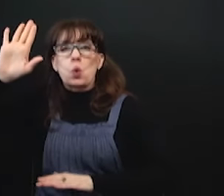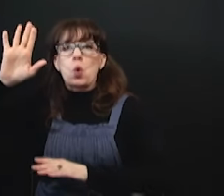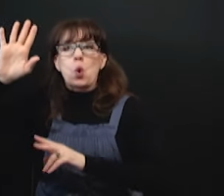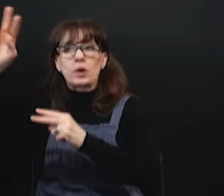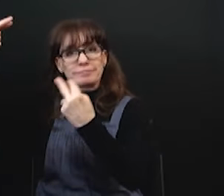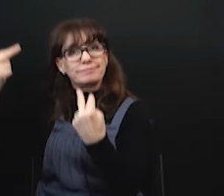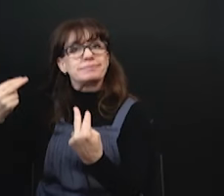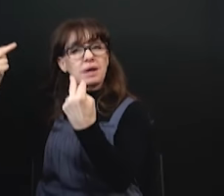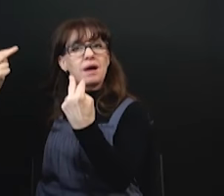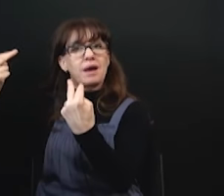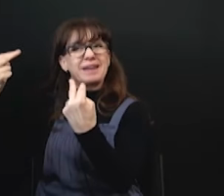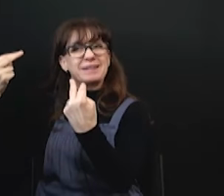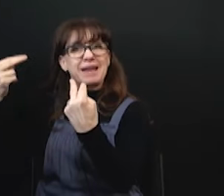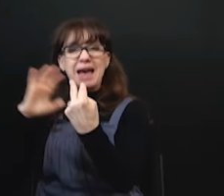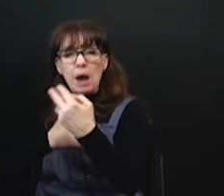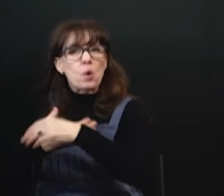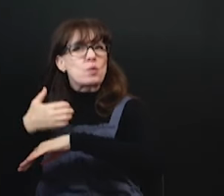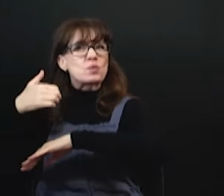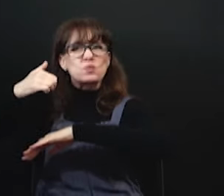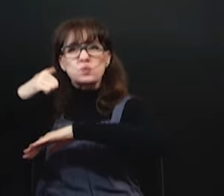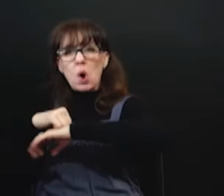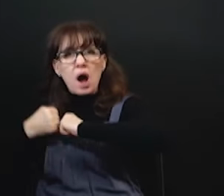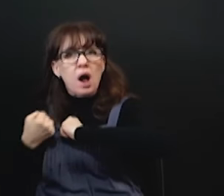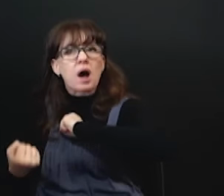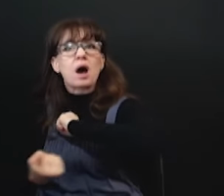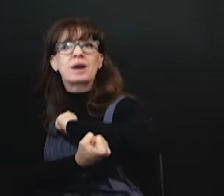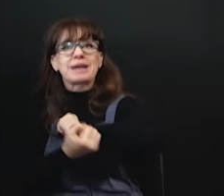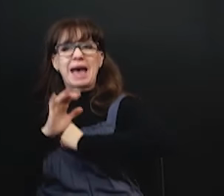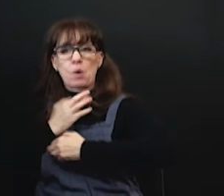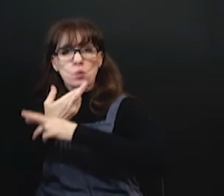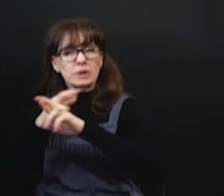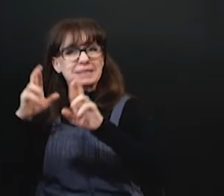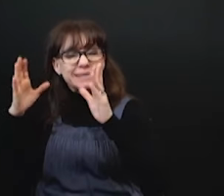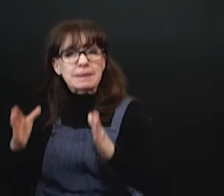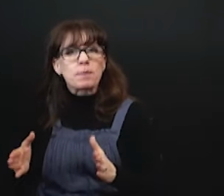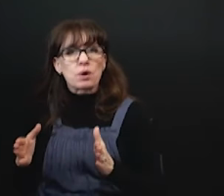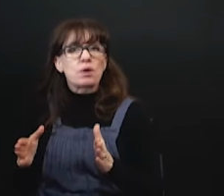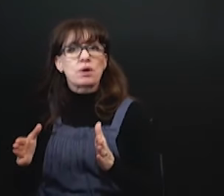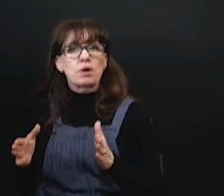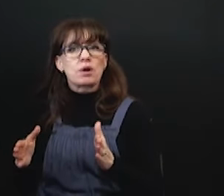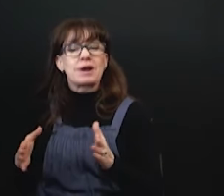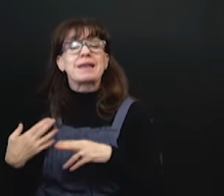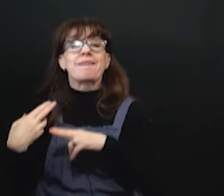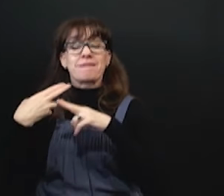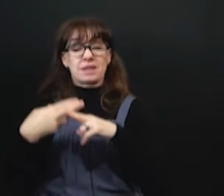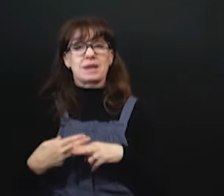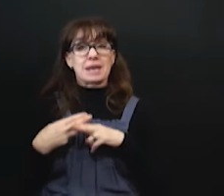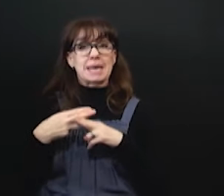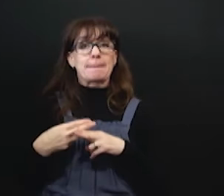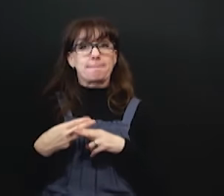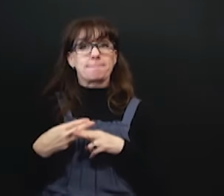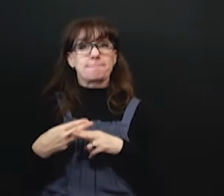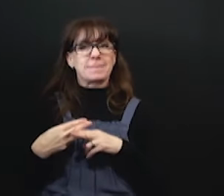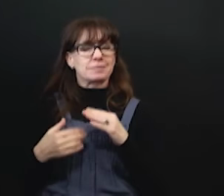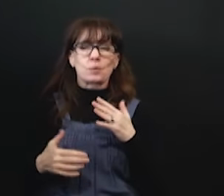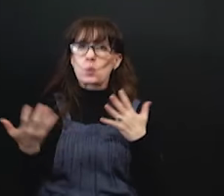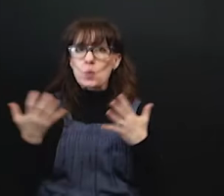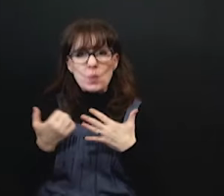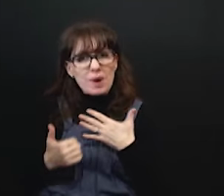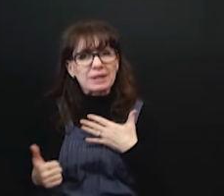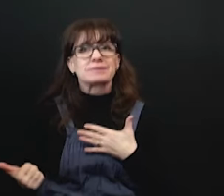O Lord, our rock and our redeemer. And in the name above